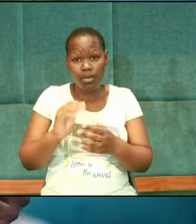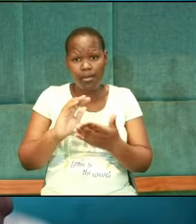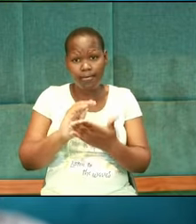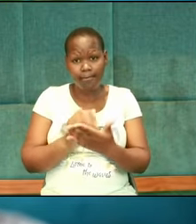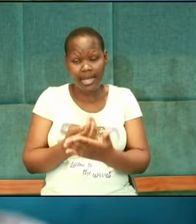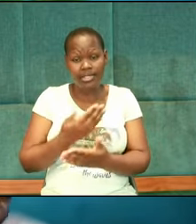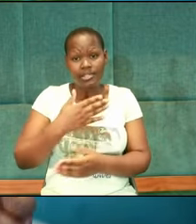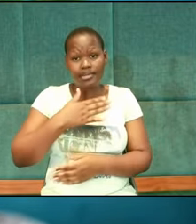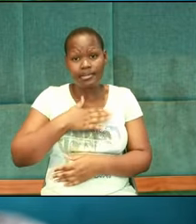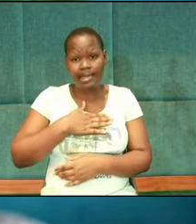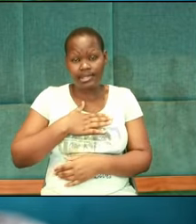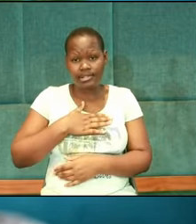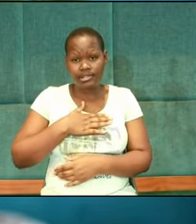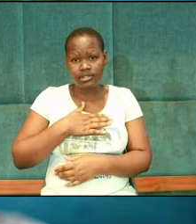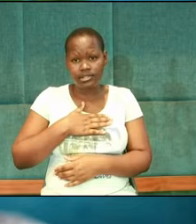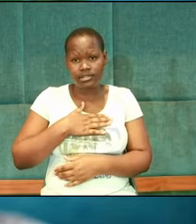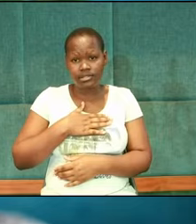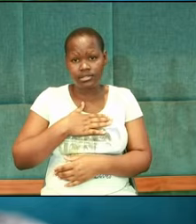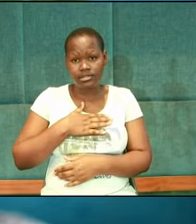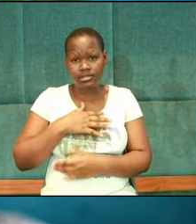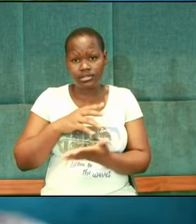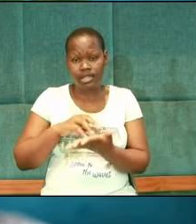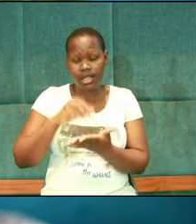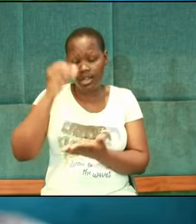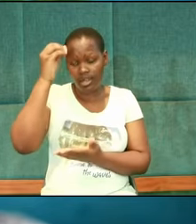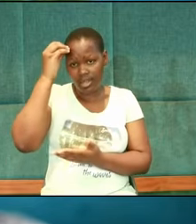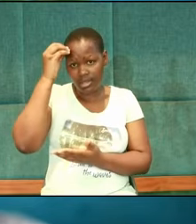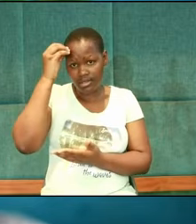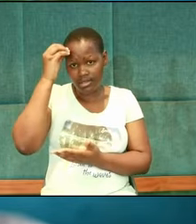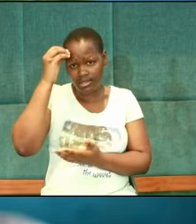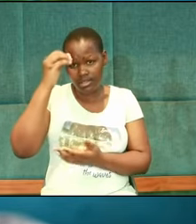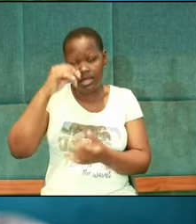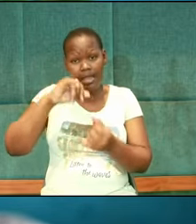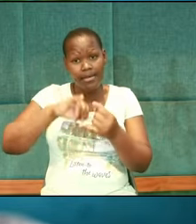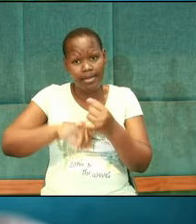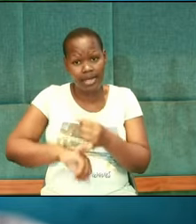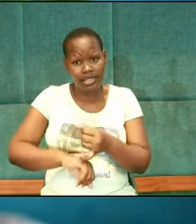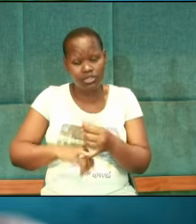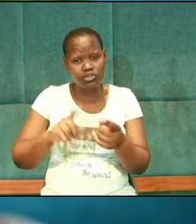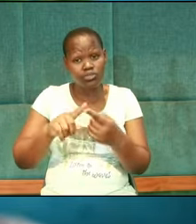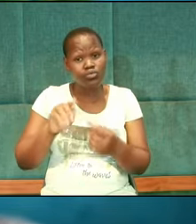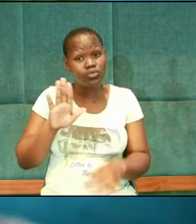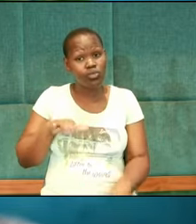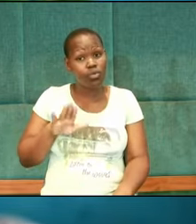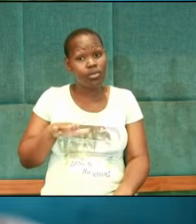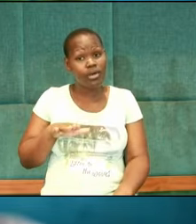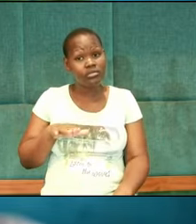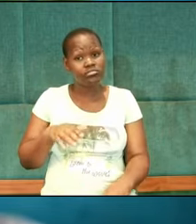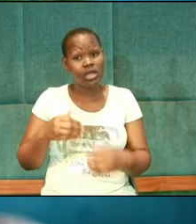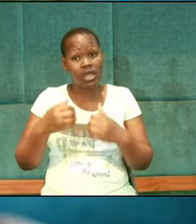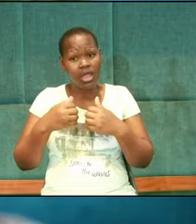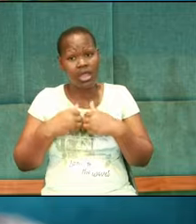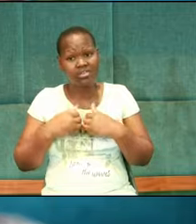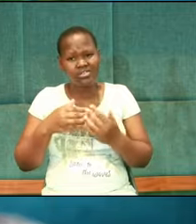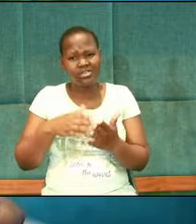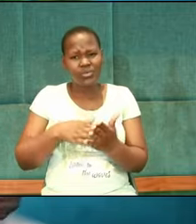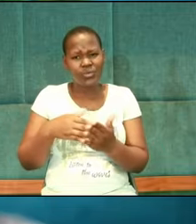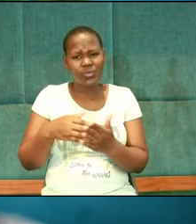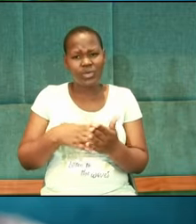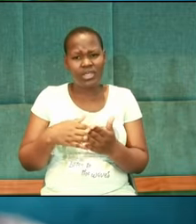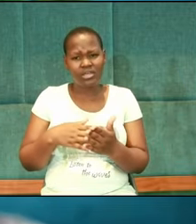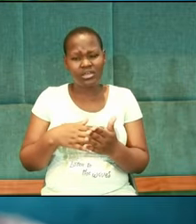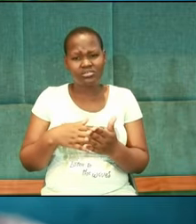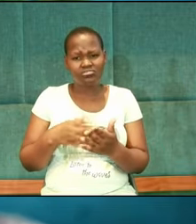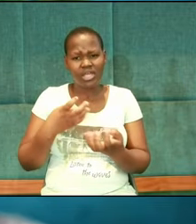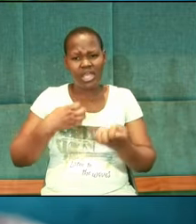Learn. Learn. You are married to a woman with a low self-esteem. You are